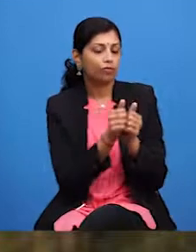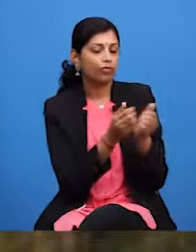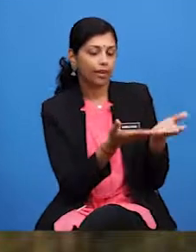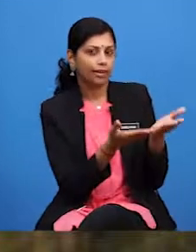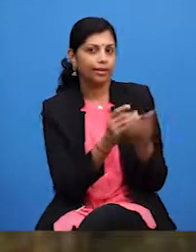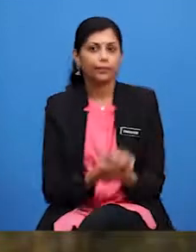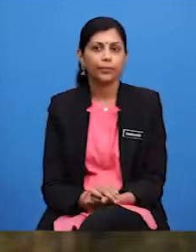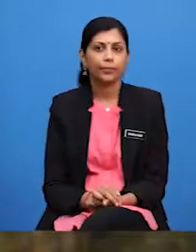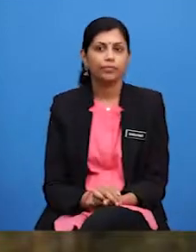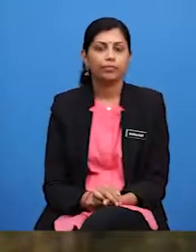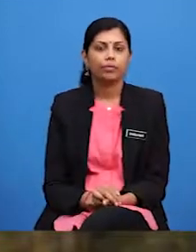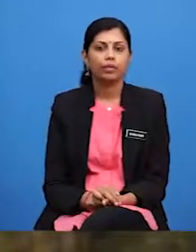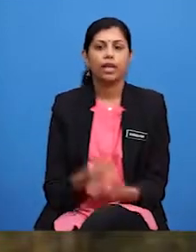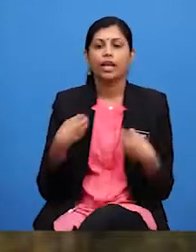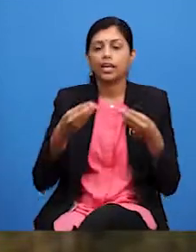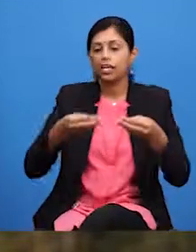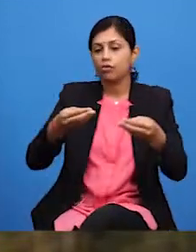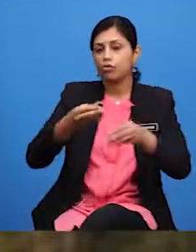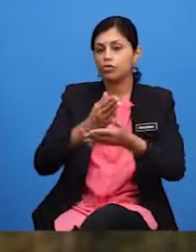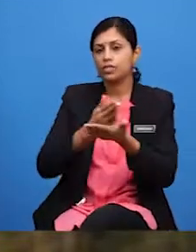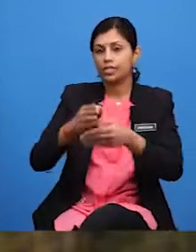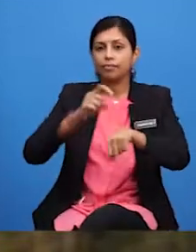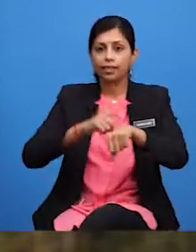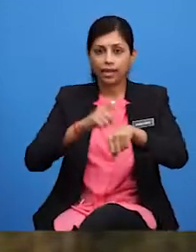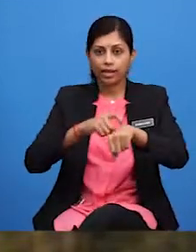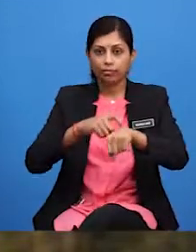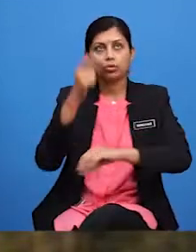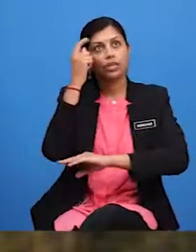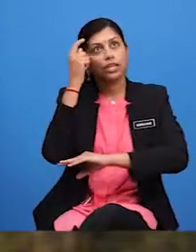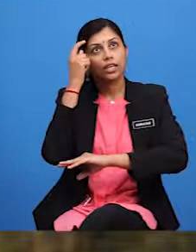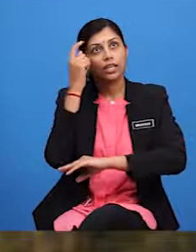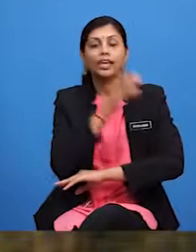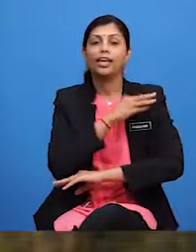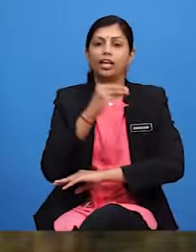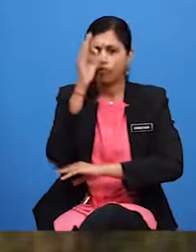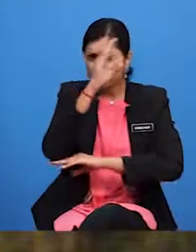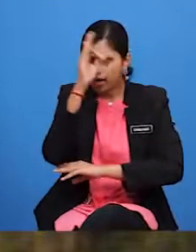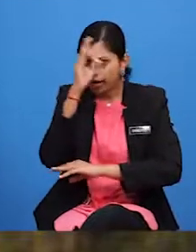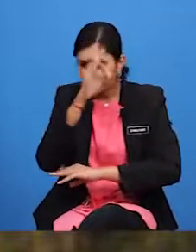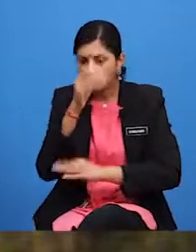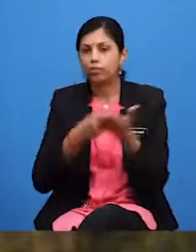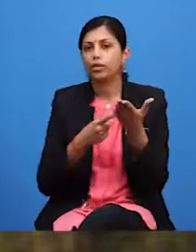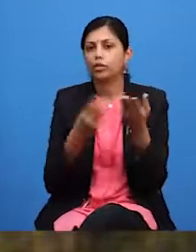you some time to brainstorm and search for the information you need.